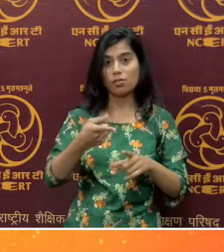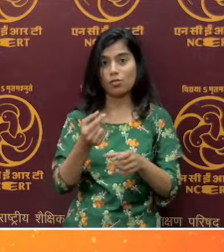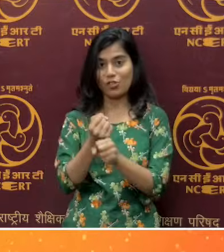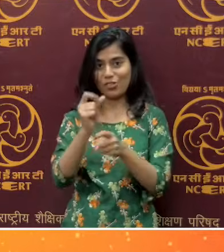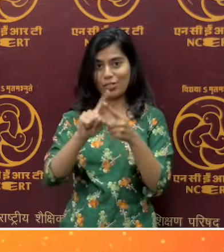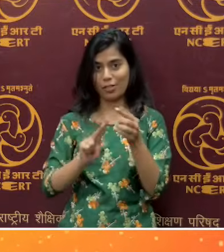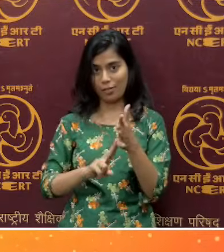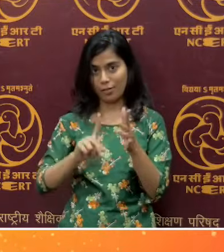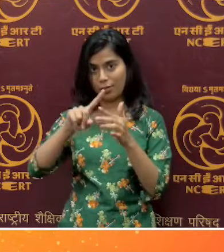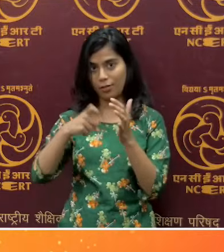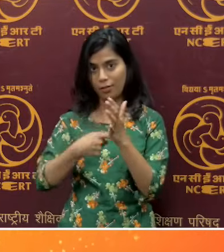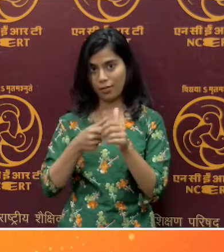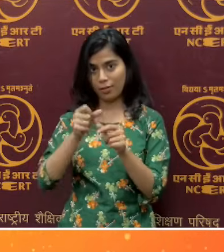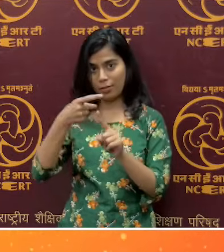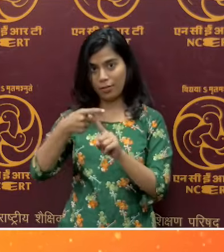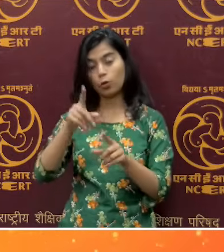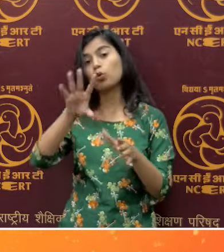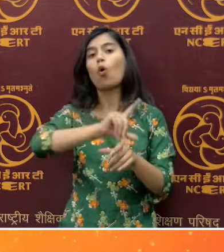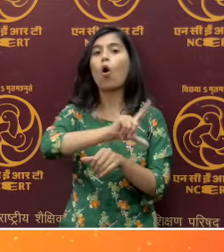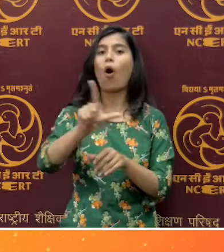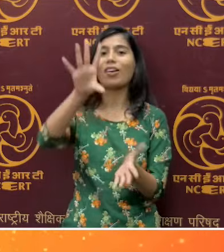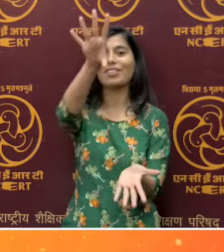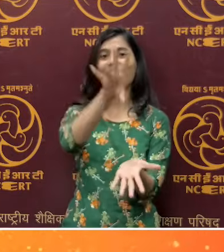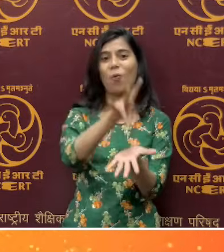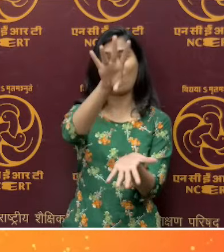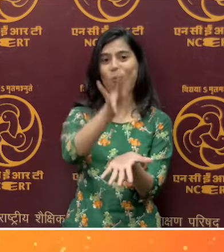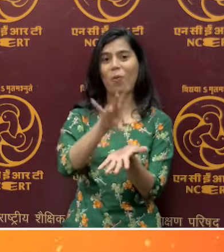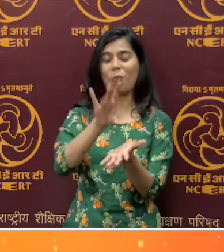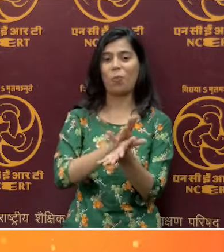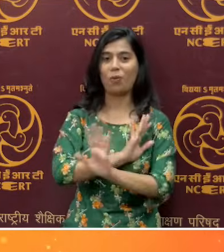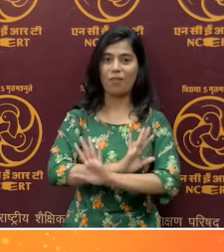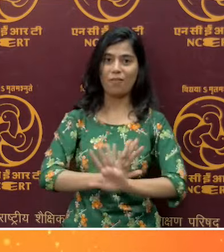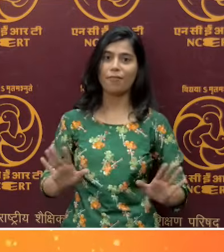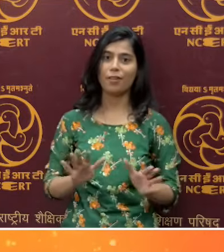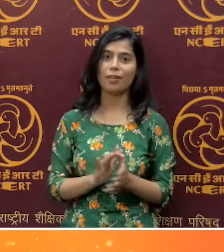the Excel sheet will be downloaded.